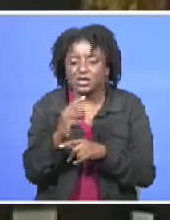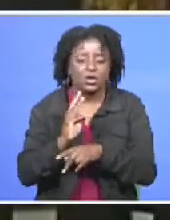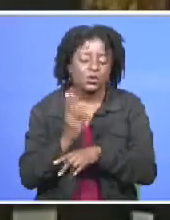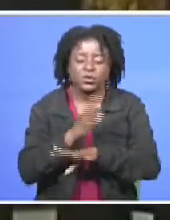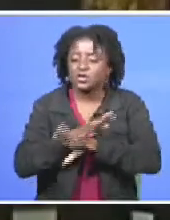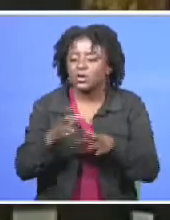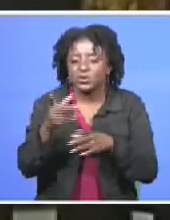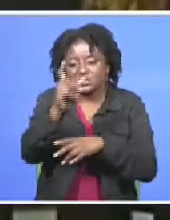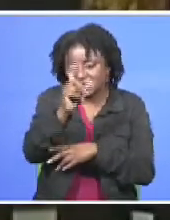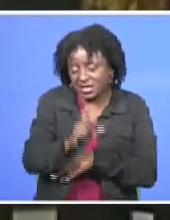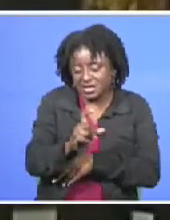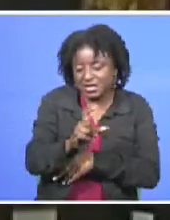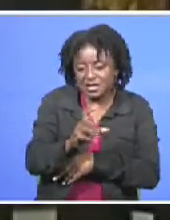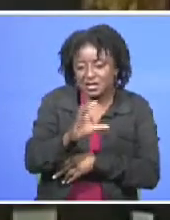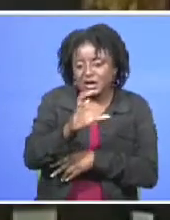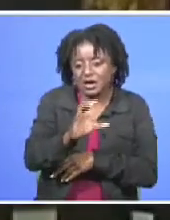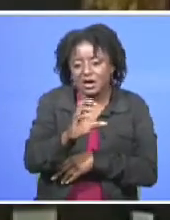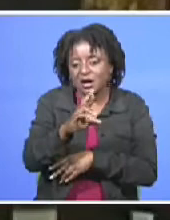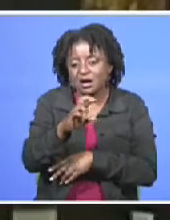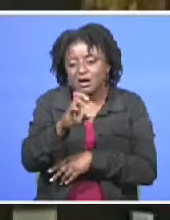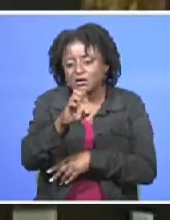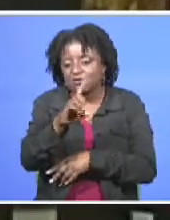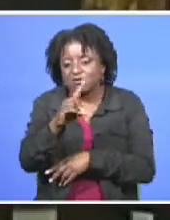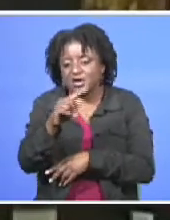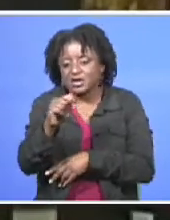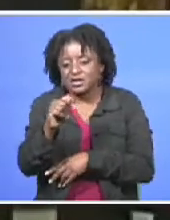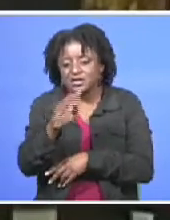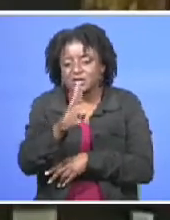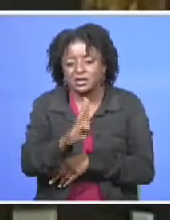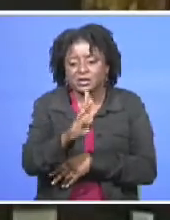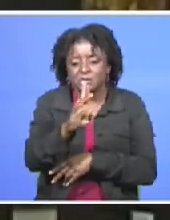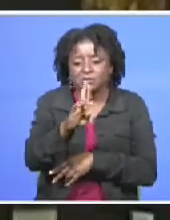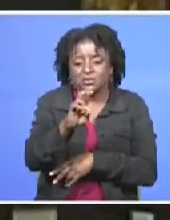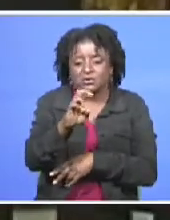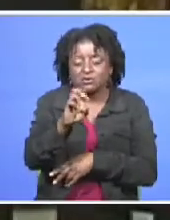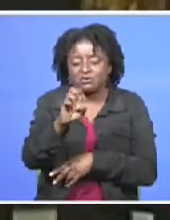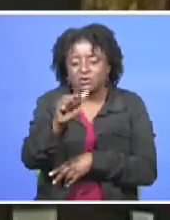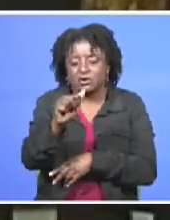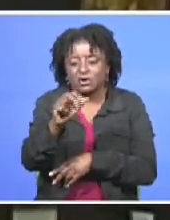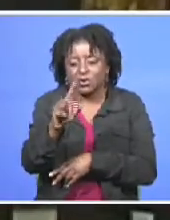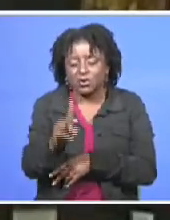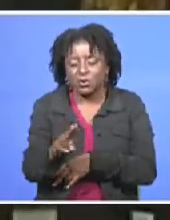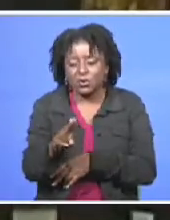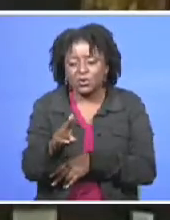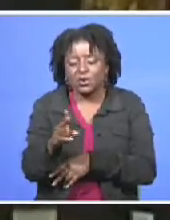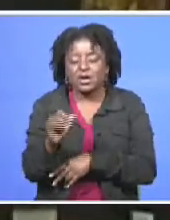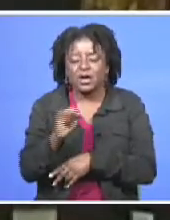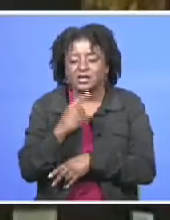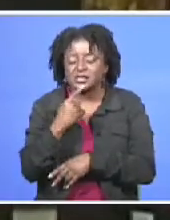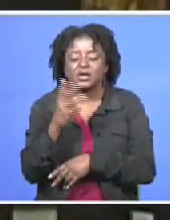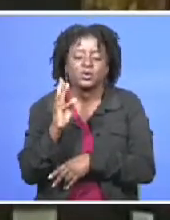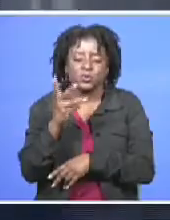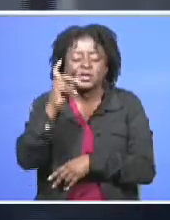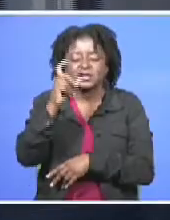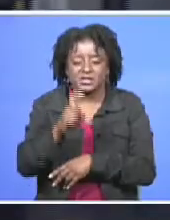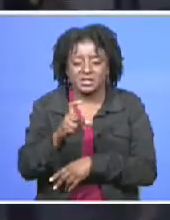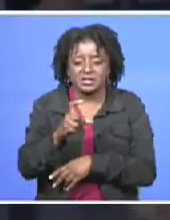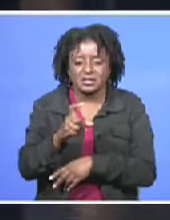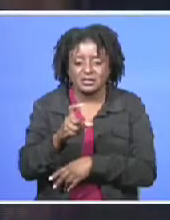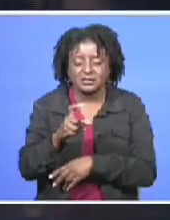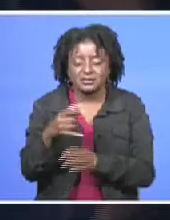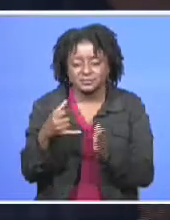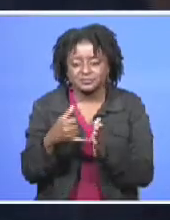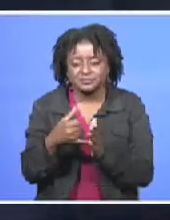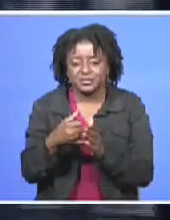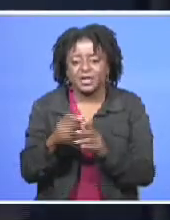to stand here today in seconding this motion and say we clearly need a credit bureau. The credit